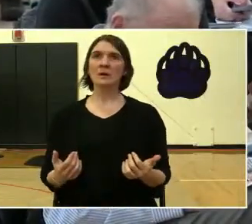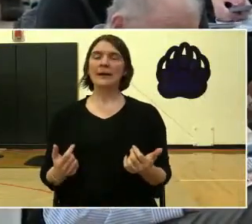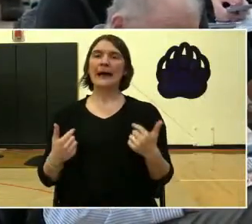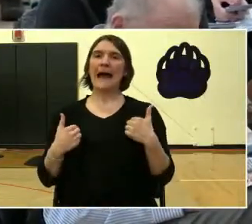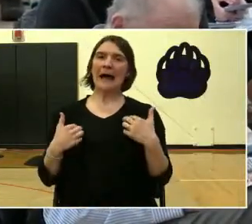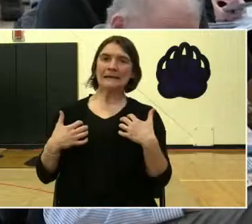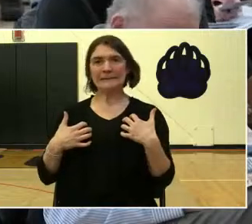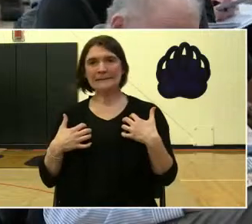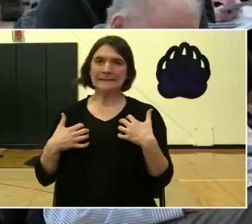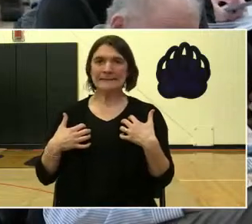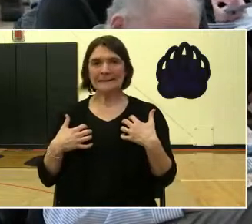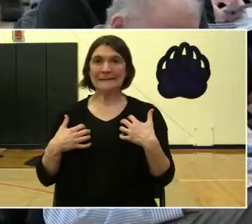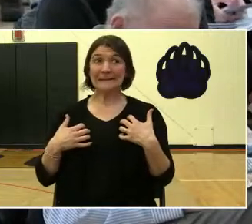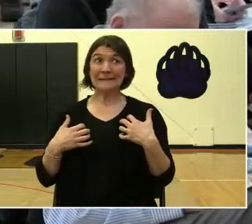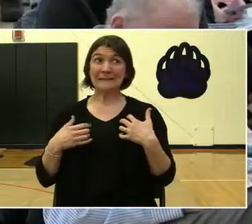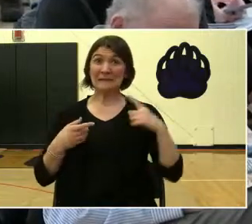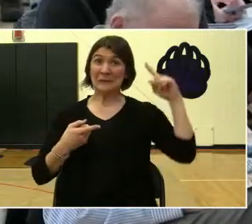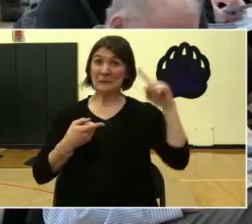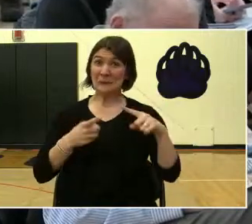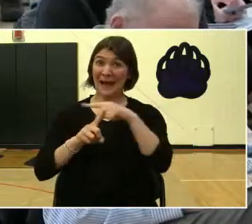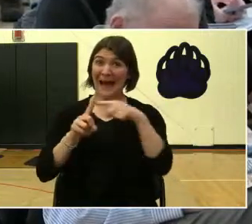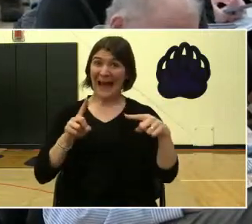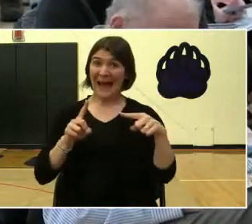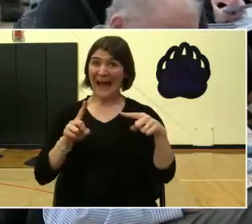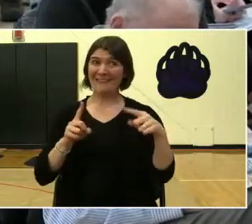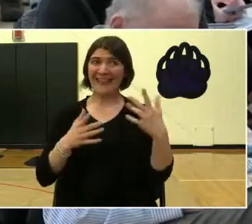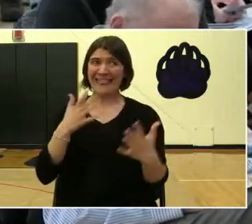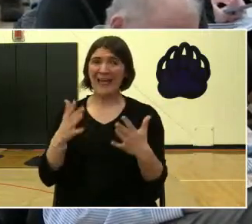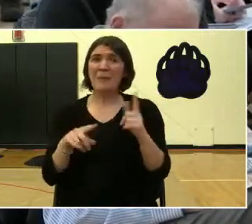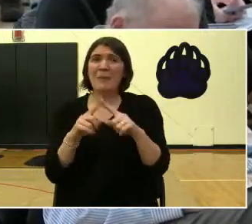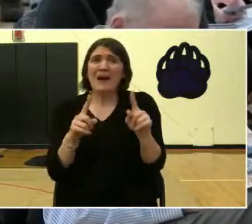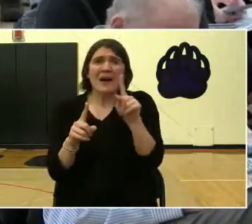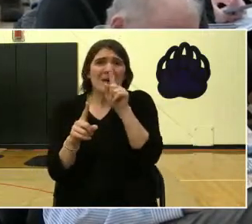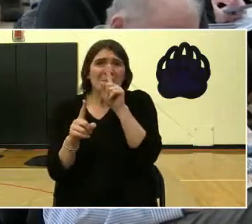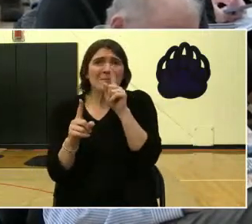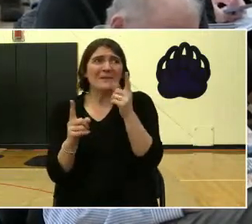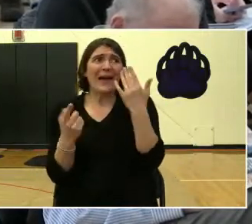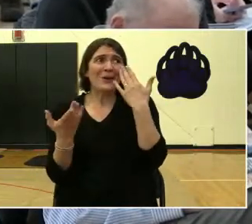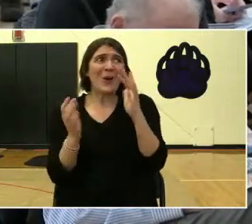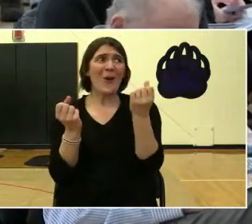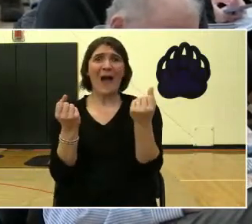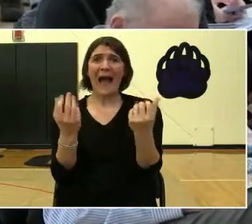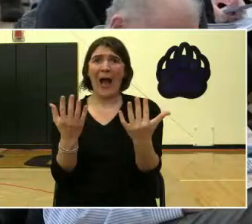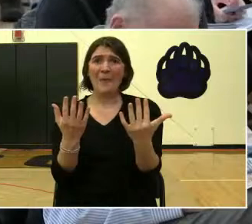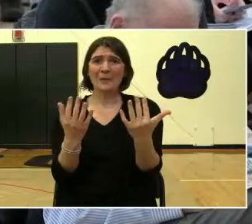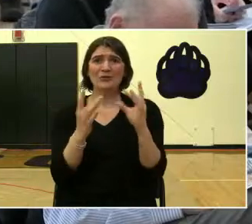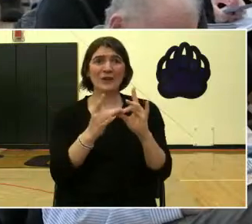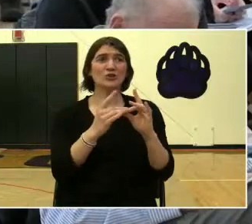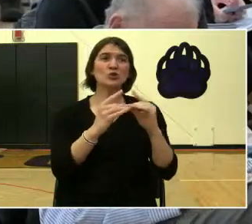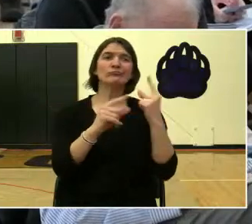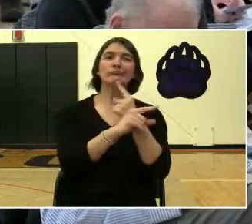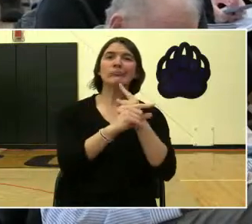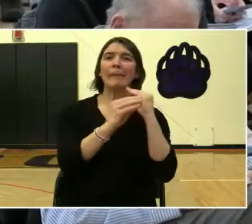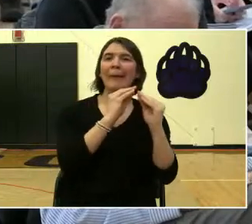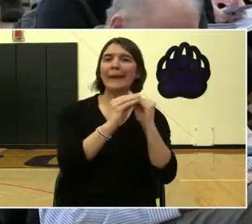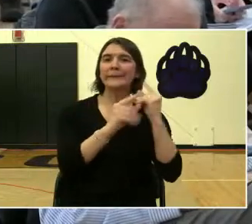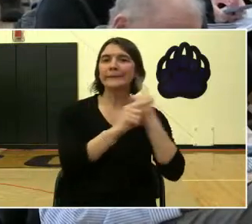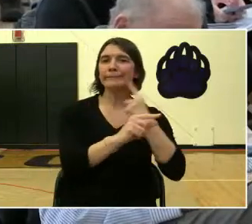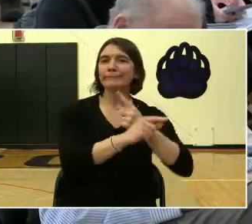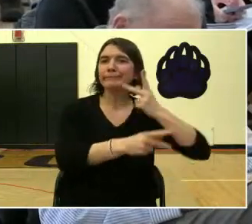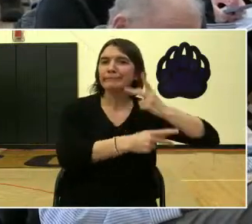me to decide on cutting These funds is not being exactly sure how much of this um is maintenance and how much of it is